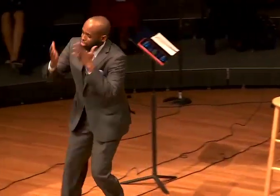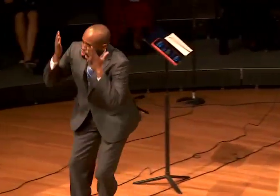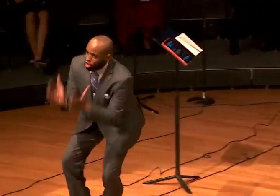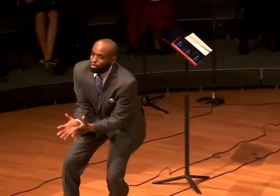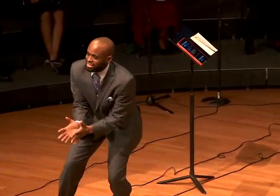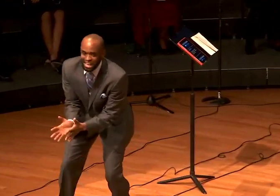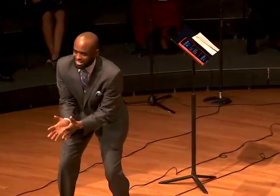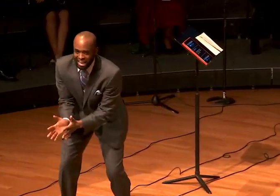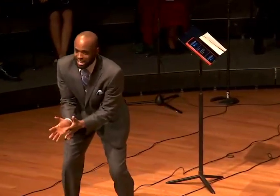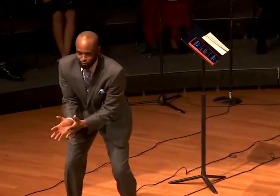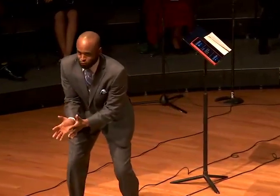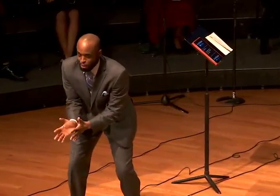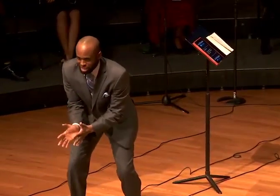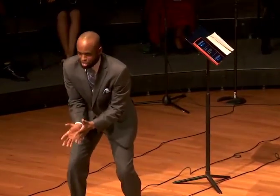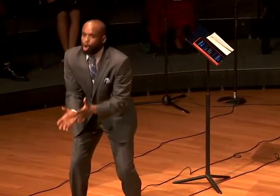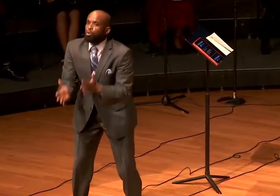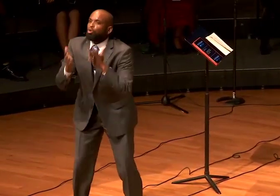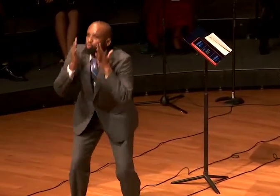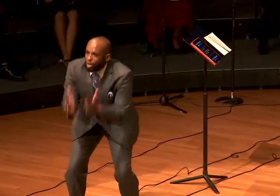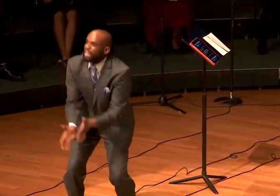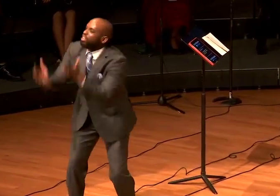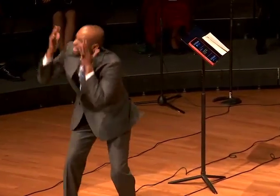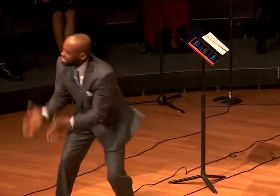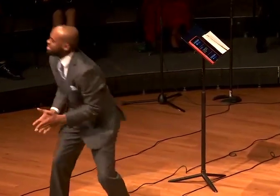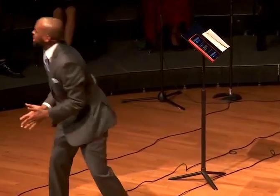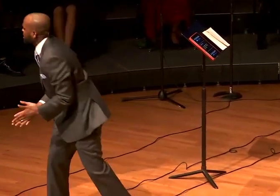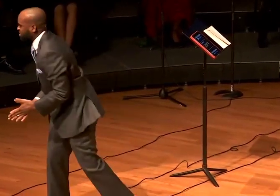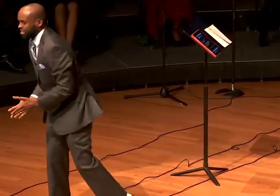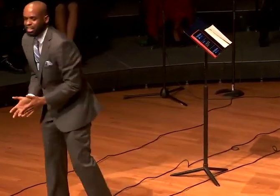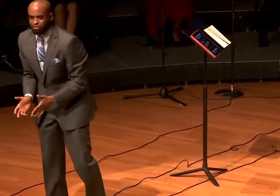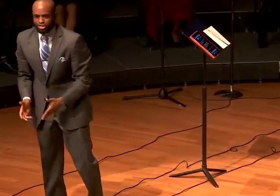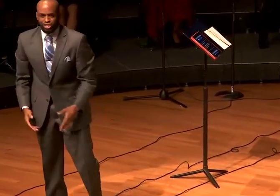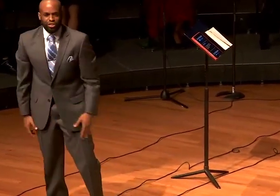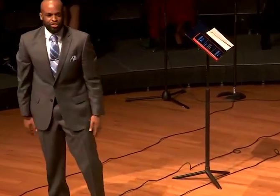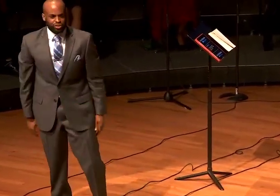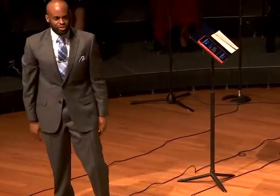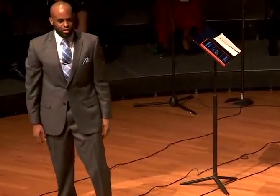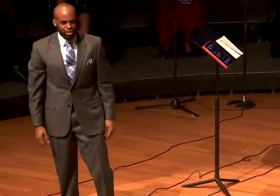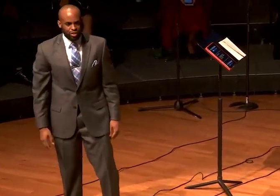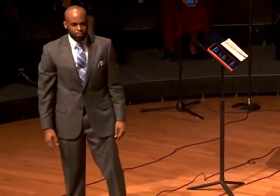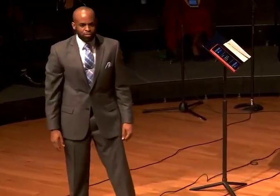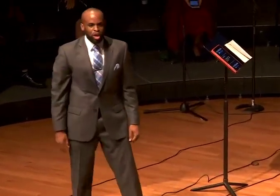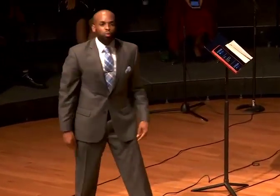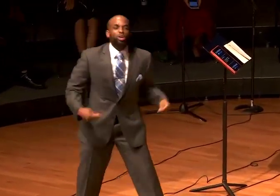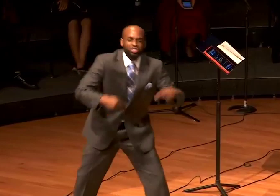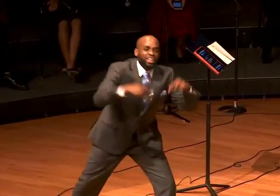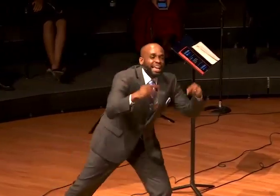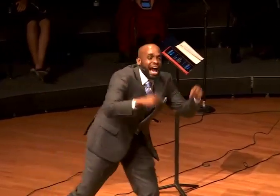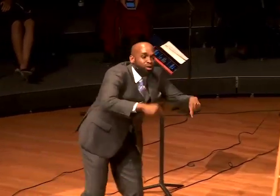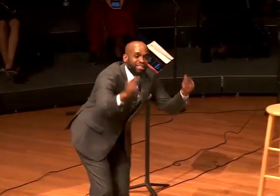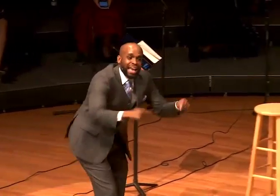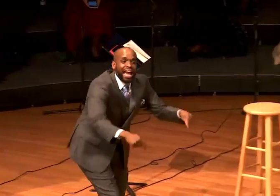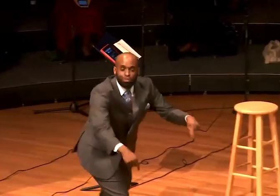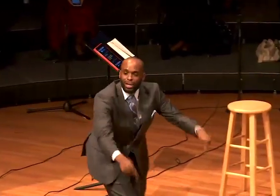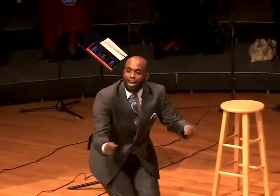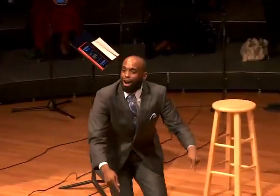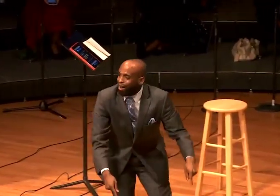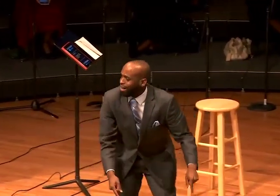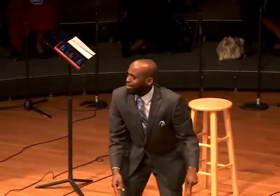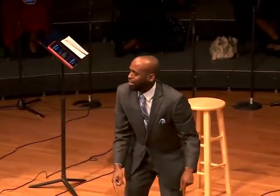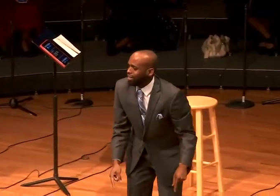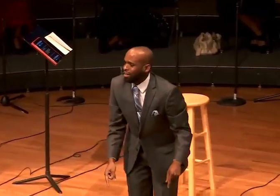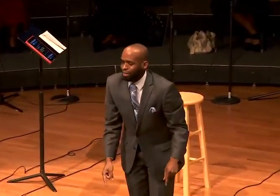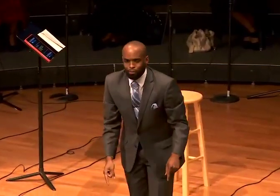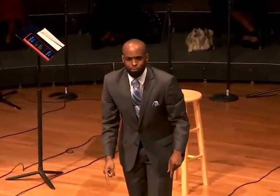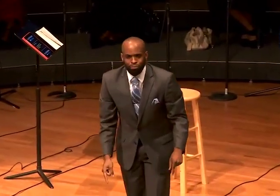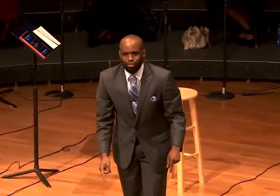effects, as soon as that's taken from us, we'll really see the state of the church. We'll see how dead we